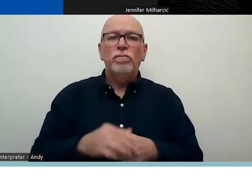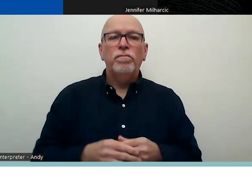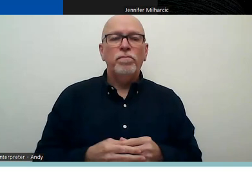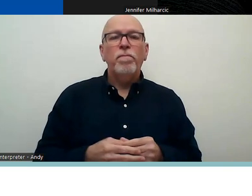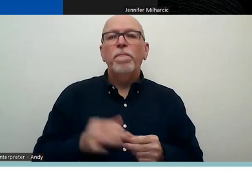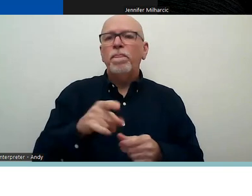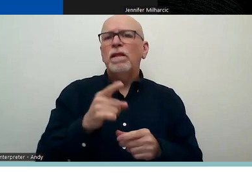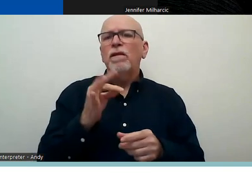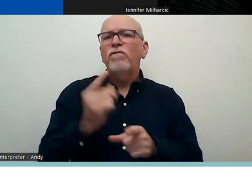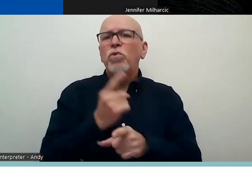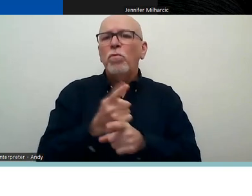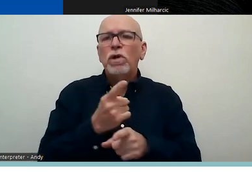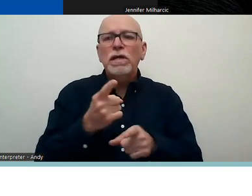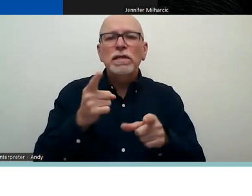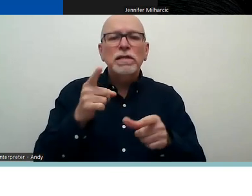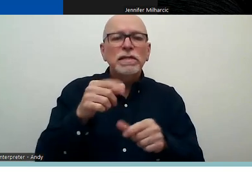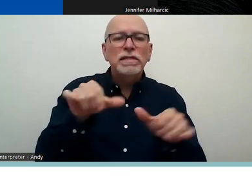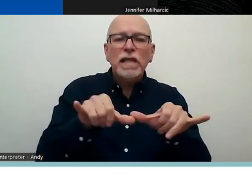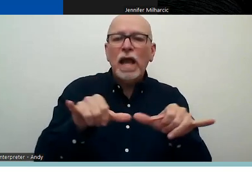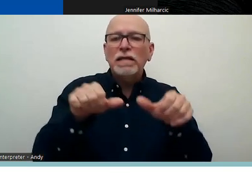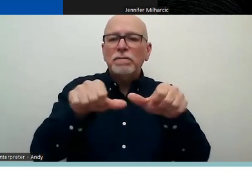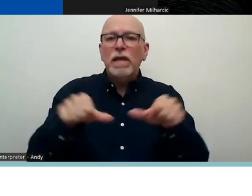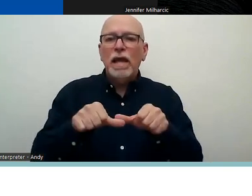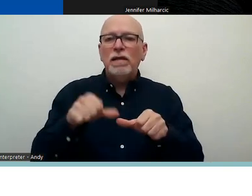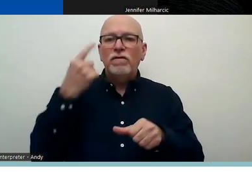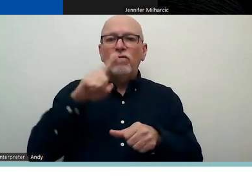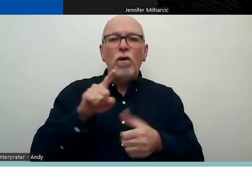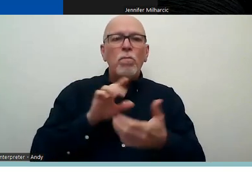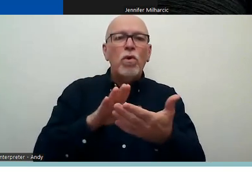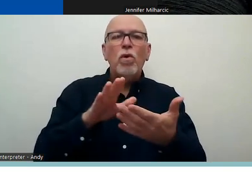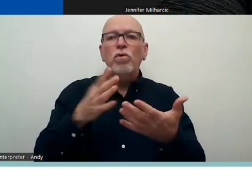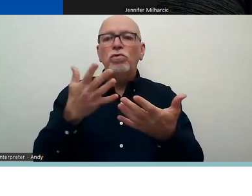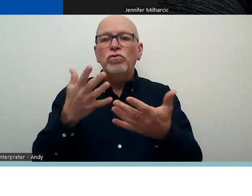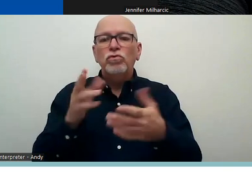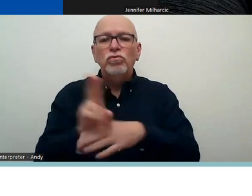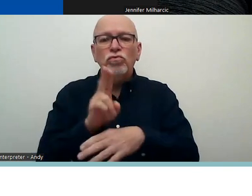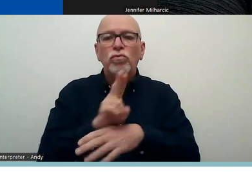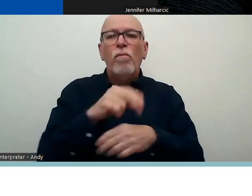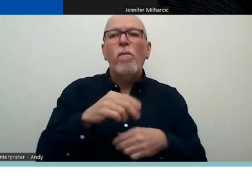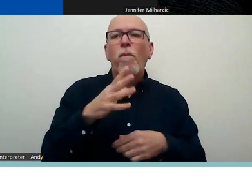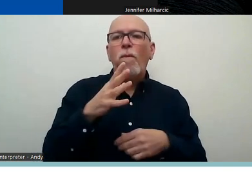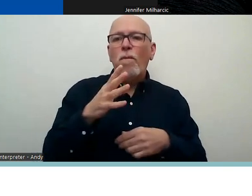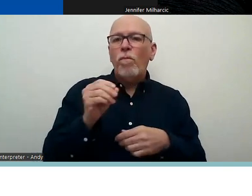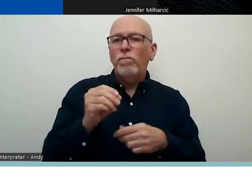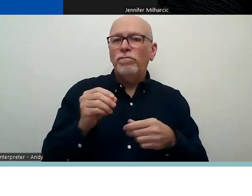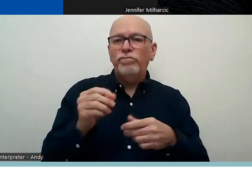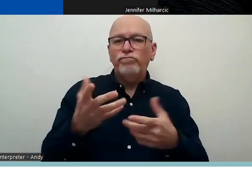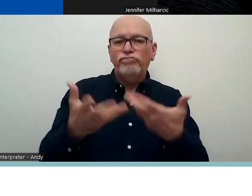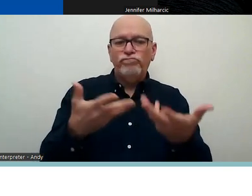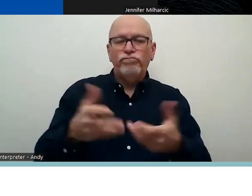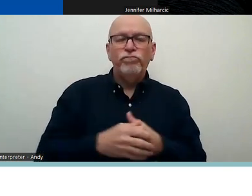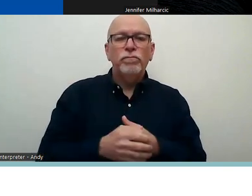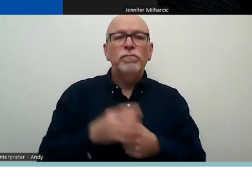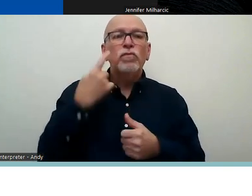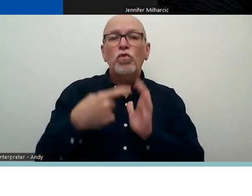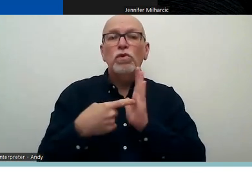when appropriate size and space are provided for approach reach manipulation and use an